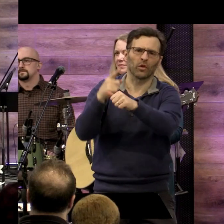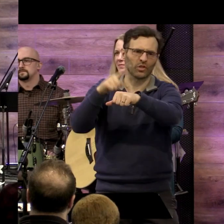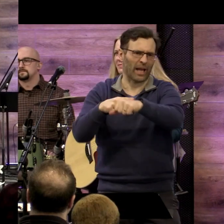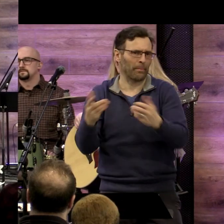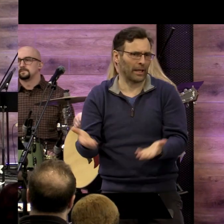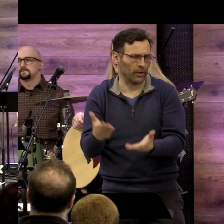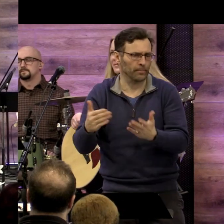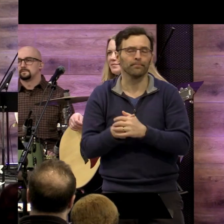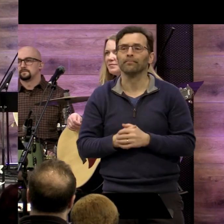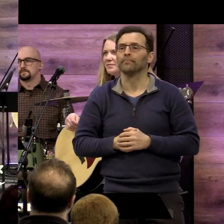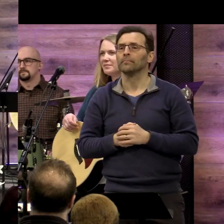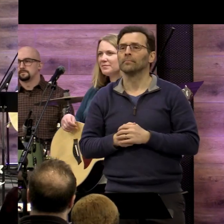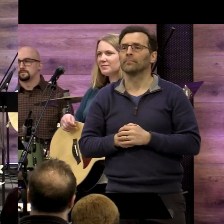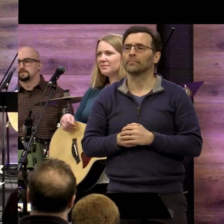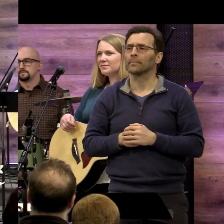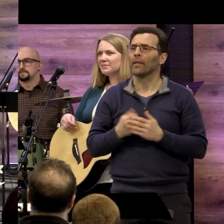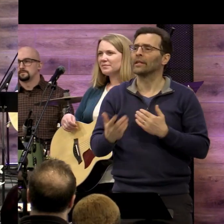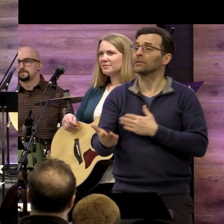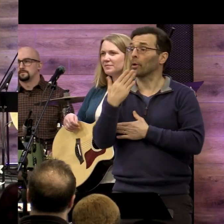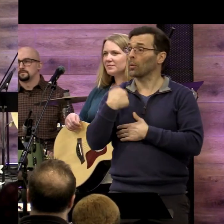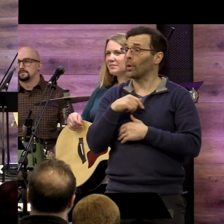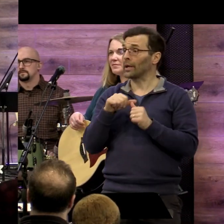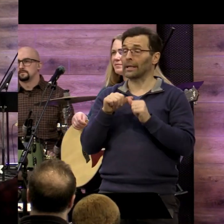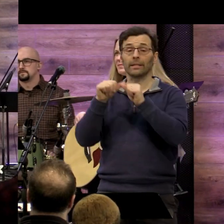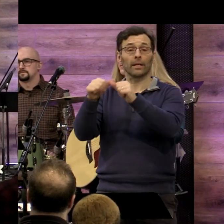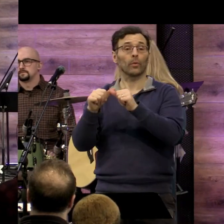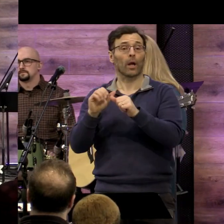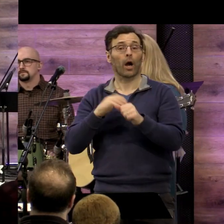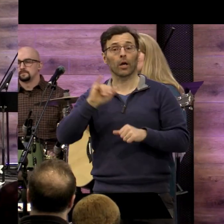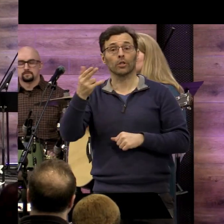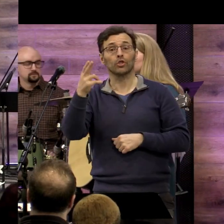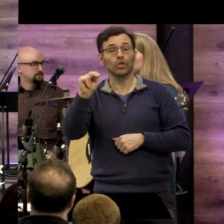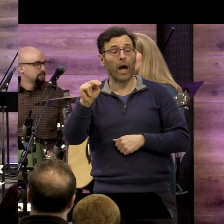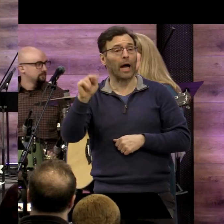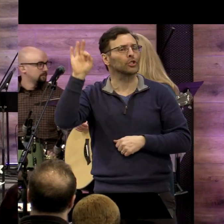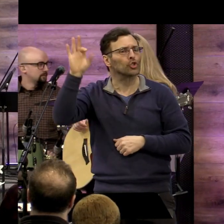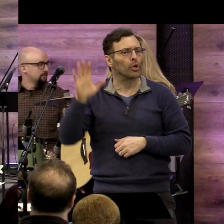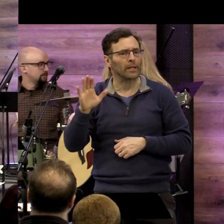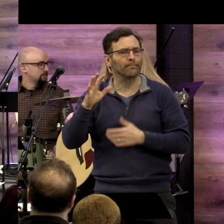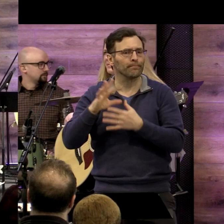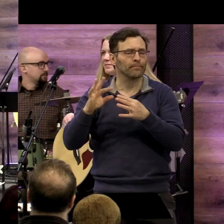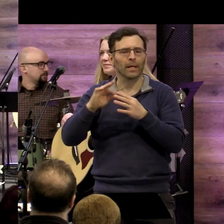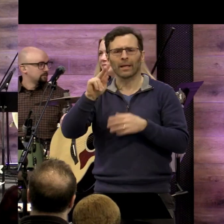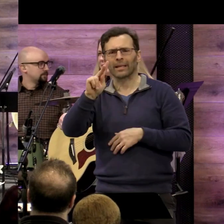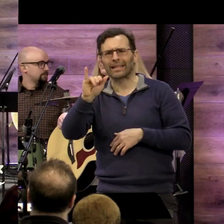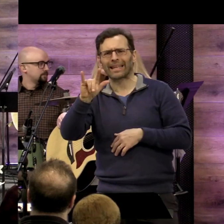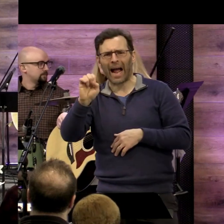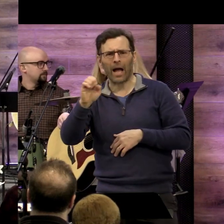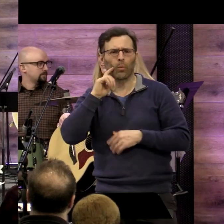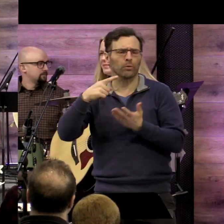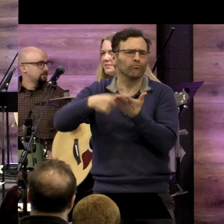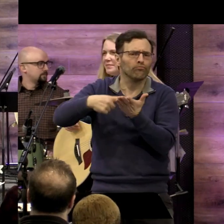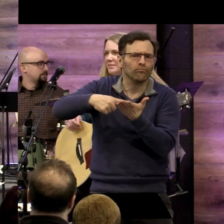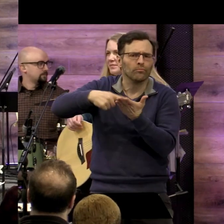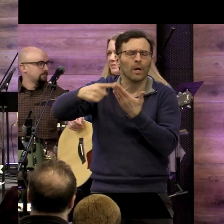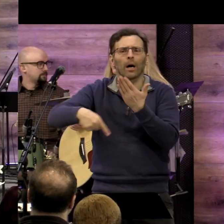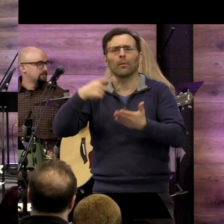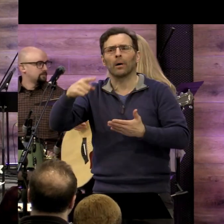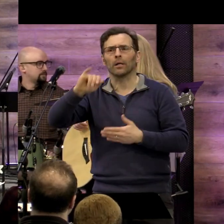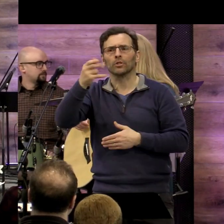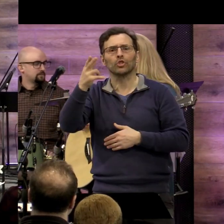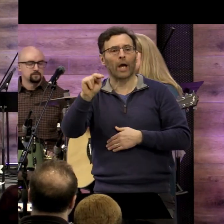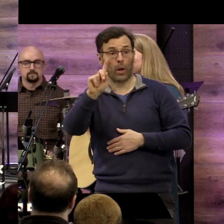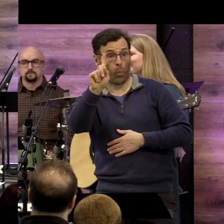here. This morning, we're continuing in our John sermon series. This morning, Kyle is going to be kicking it off with